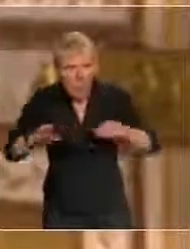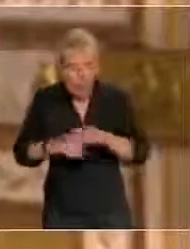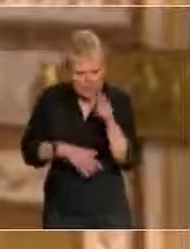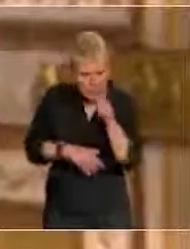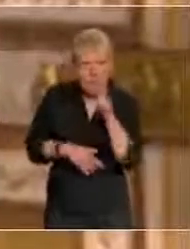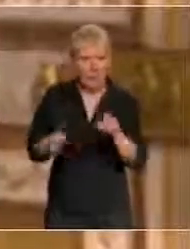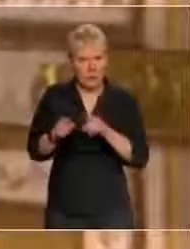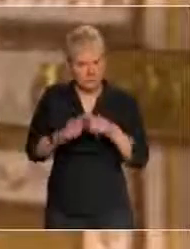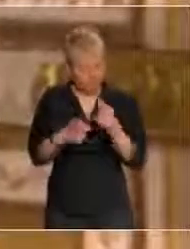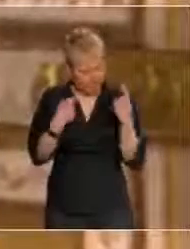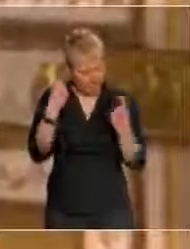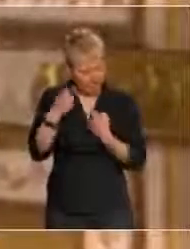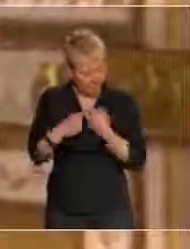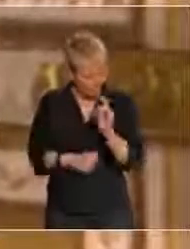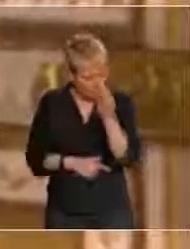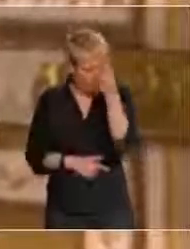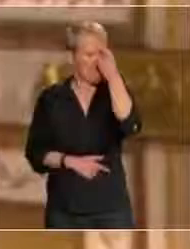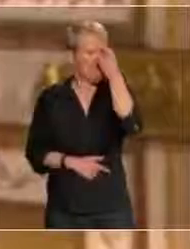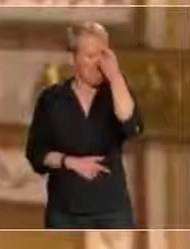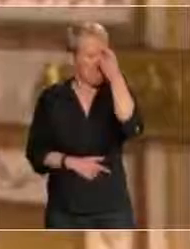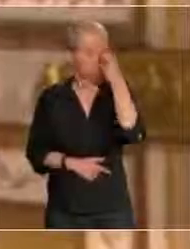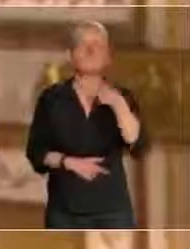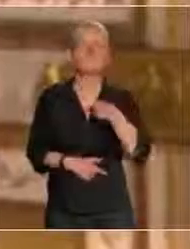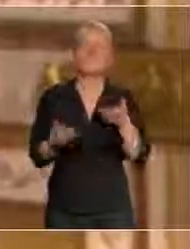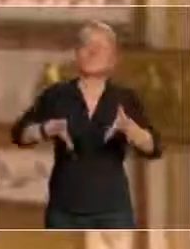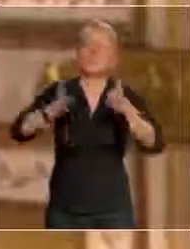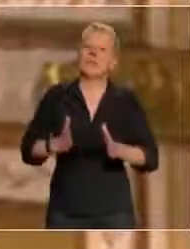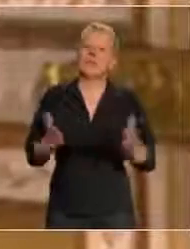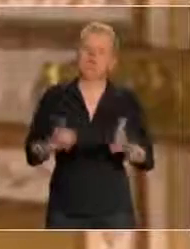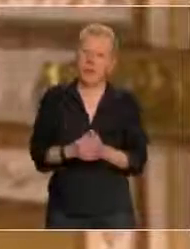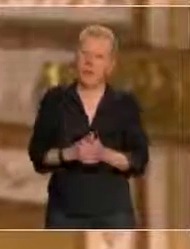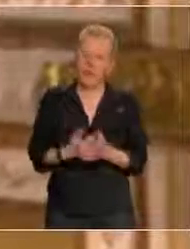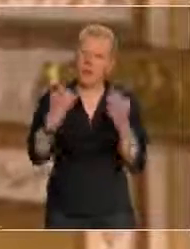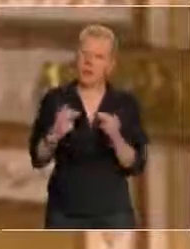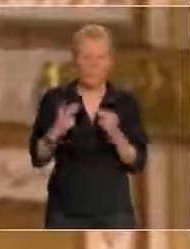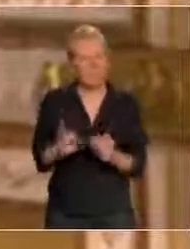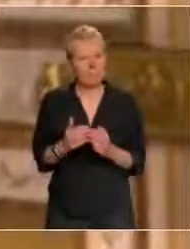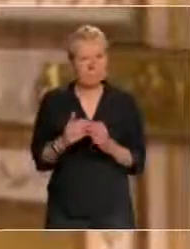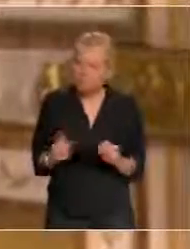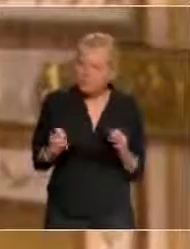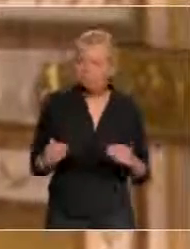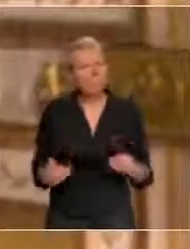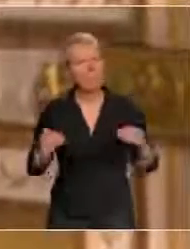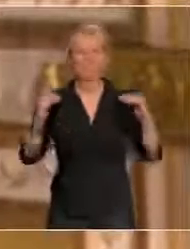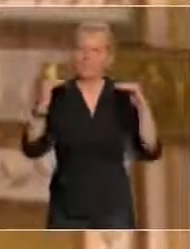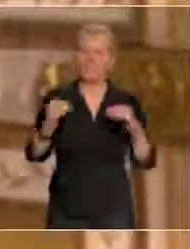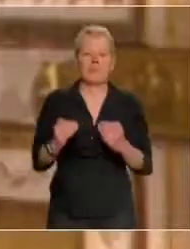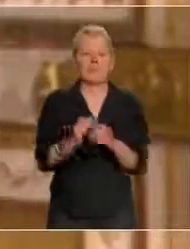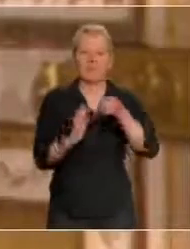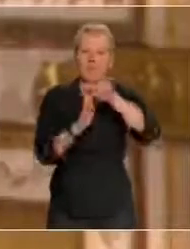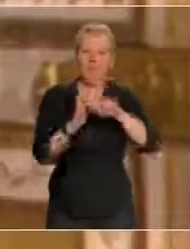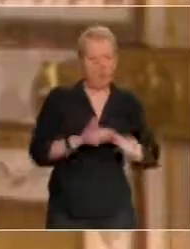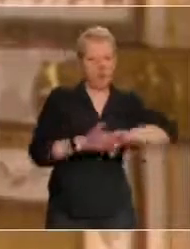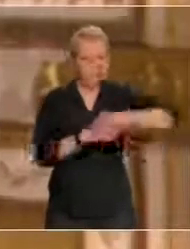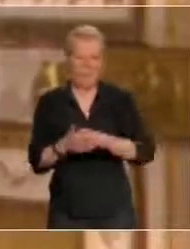listened to the experts on the ground and listened to our conscience, my conscience, I decided